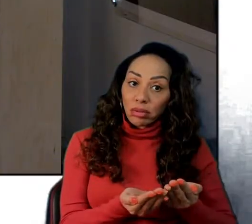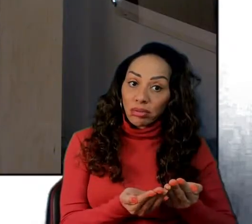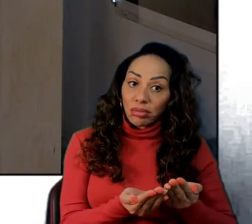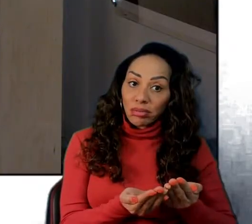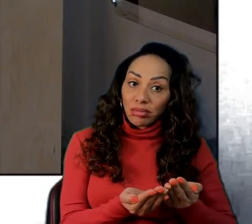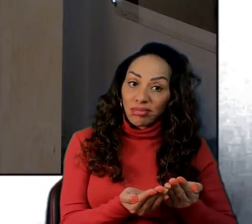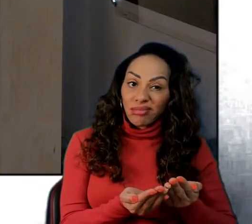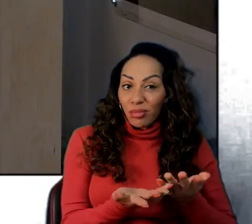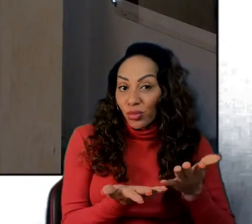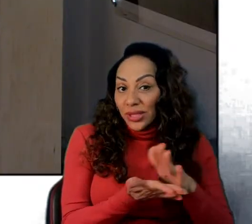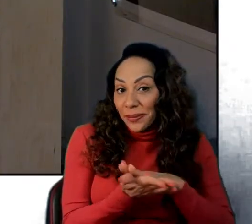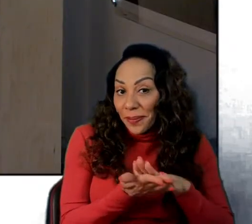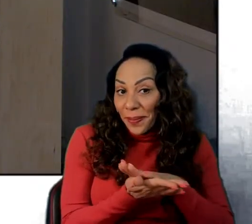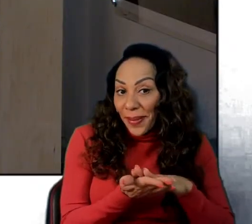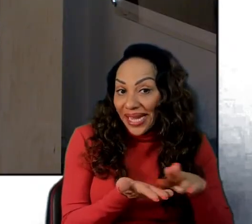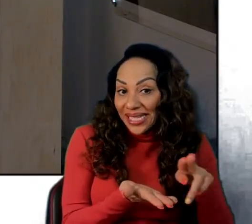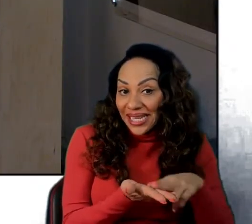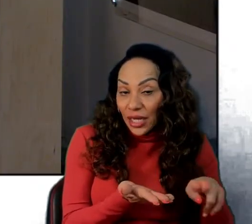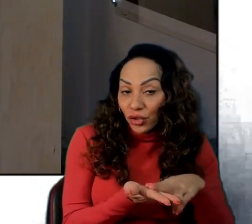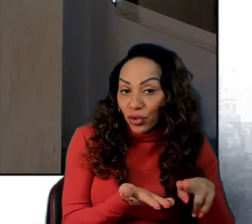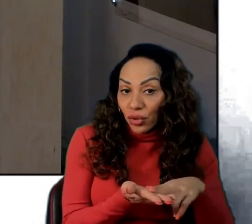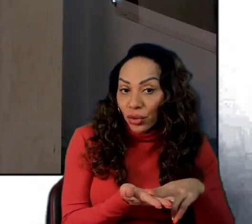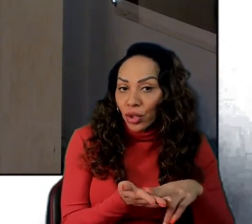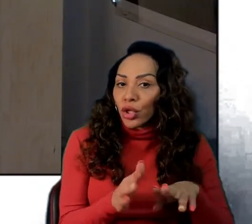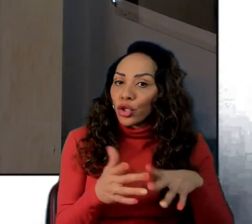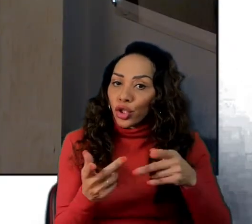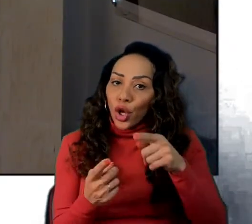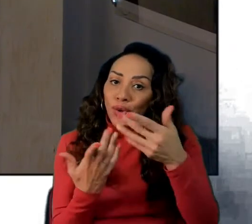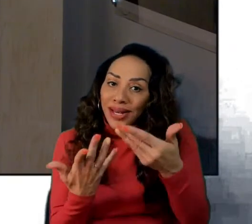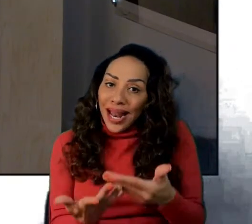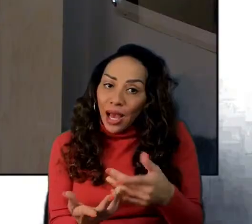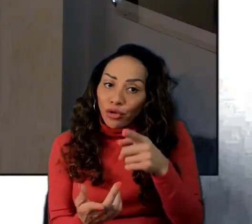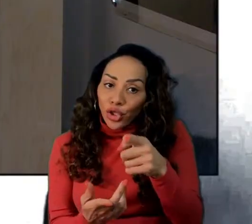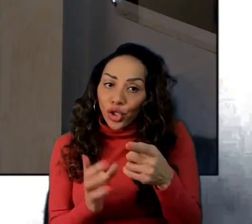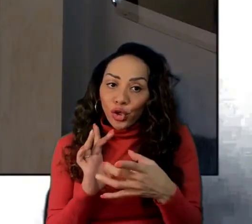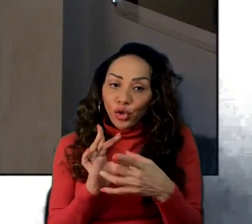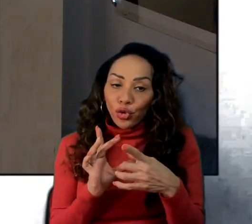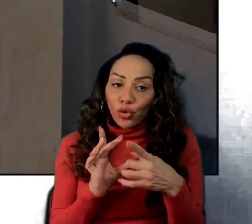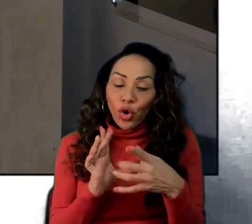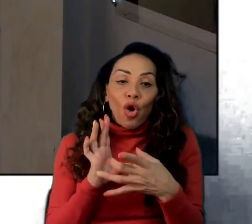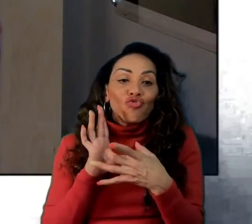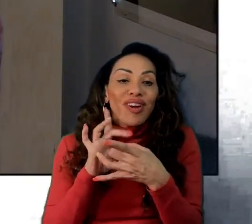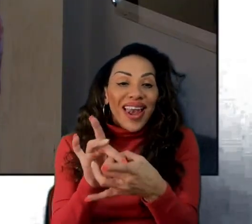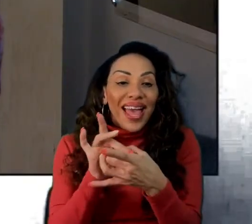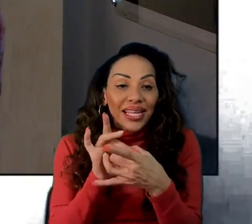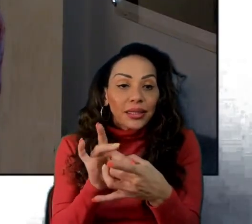changed your relationship that you have to other materials that you work with as well.